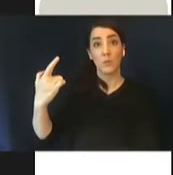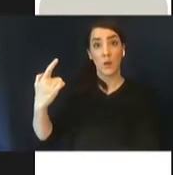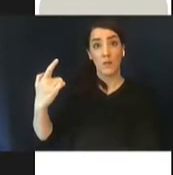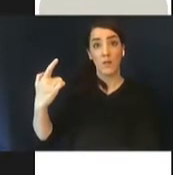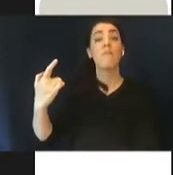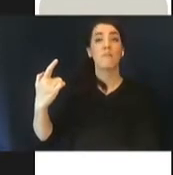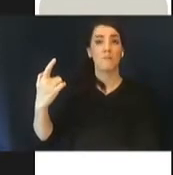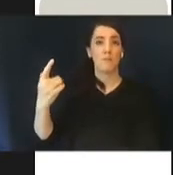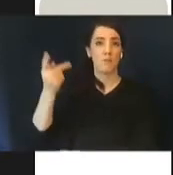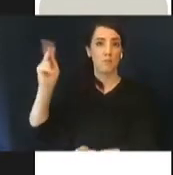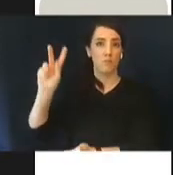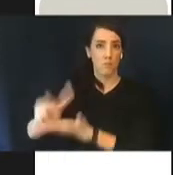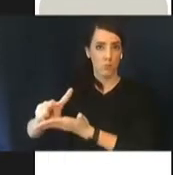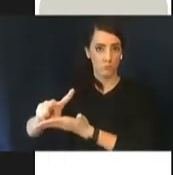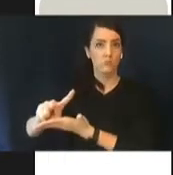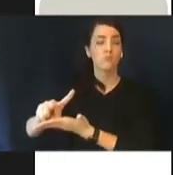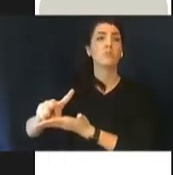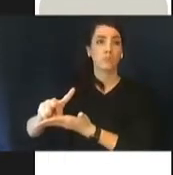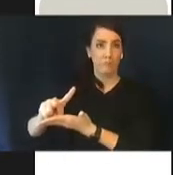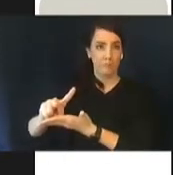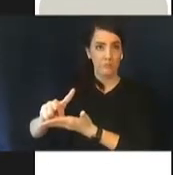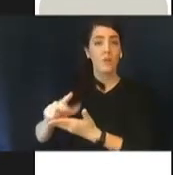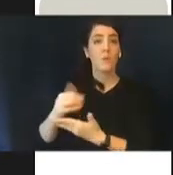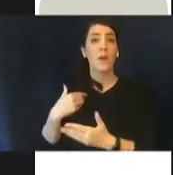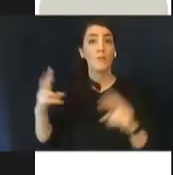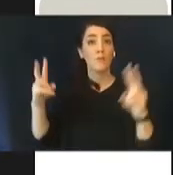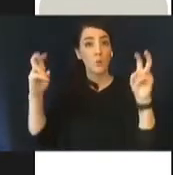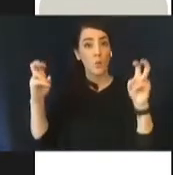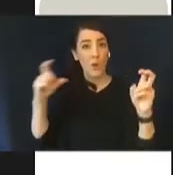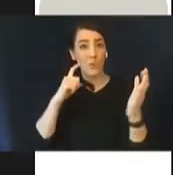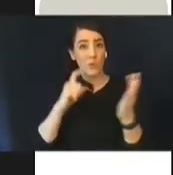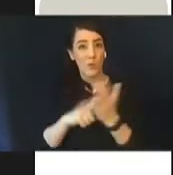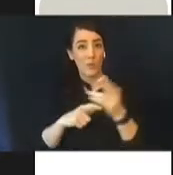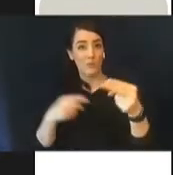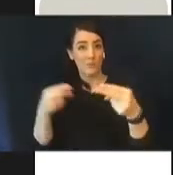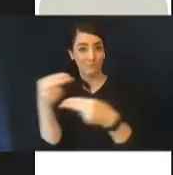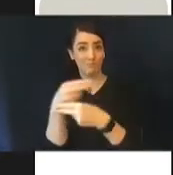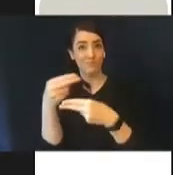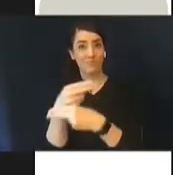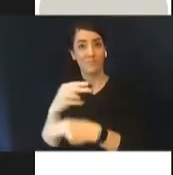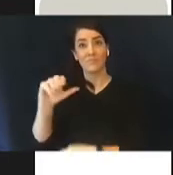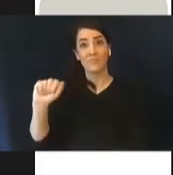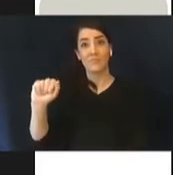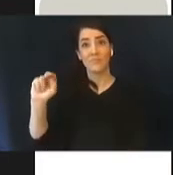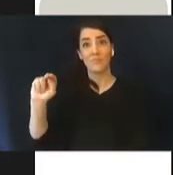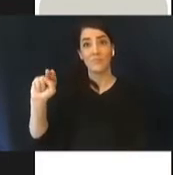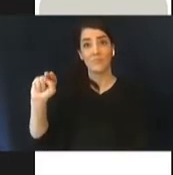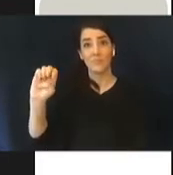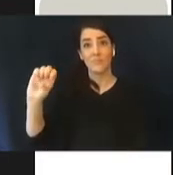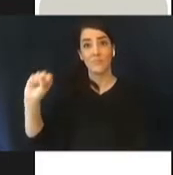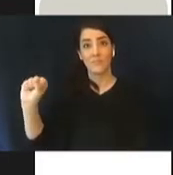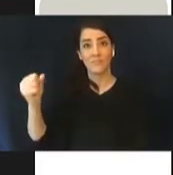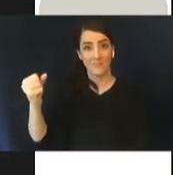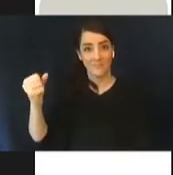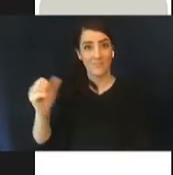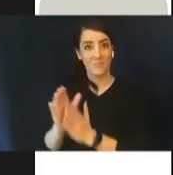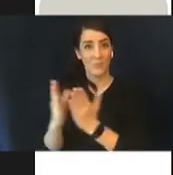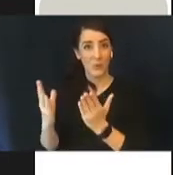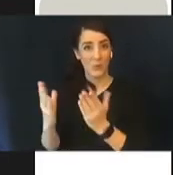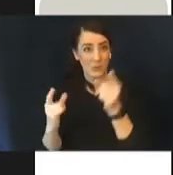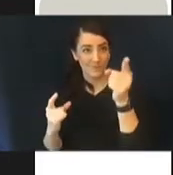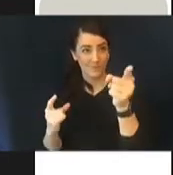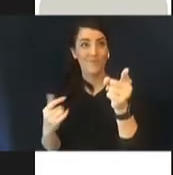A quote from Anne Applebaum's book, Red Famine, the Red Famine aptly describes what happened in Ukraine after the